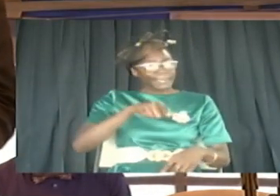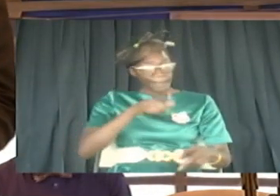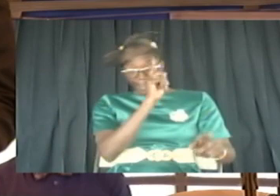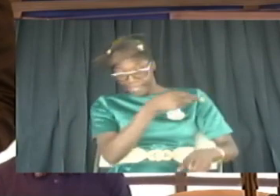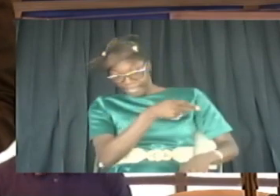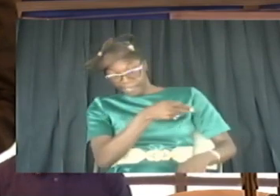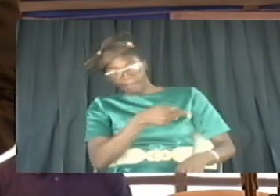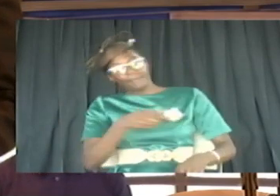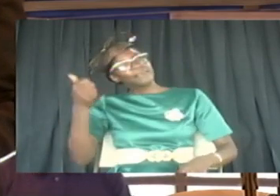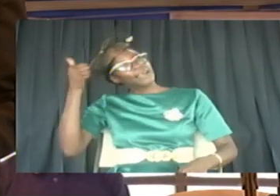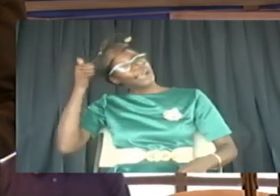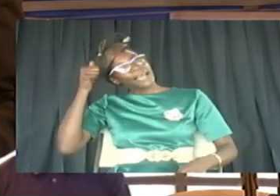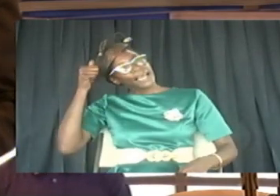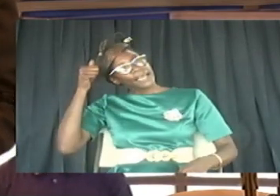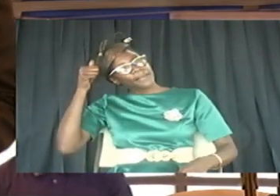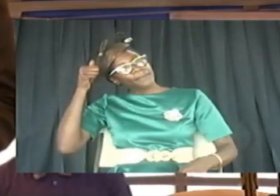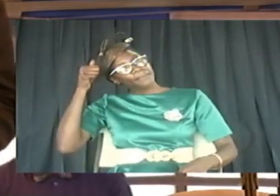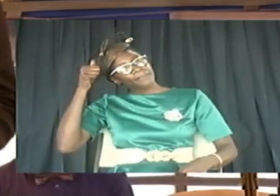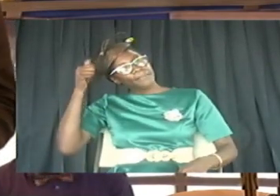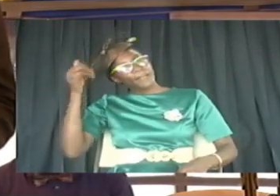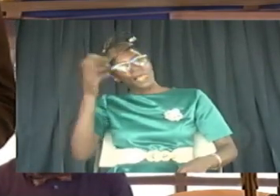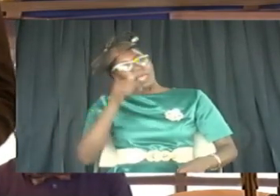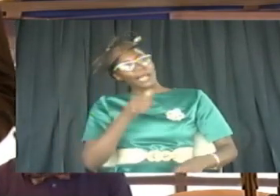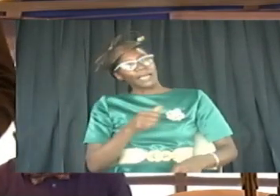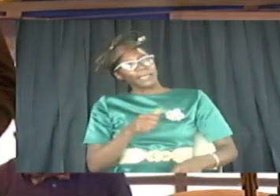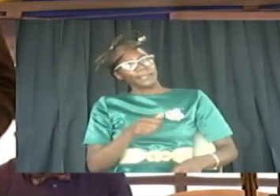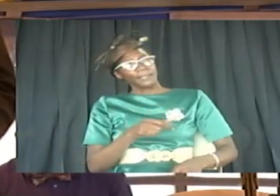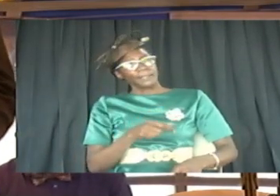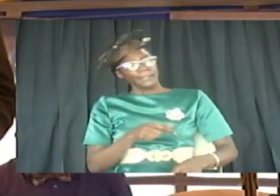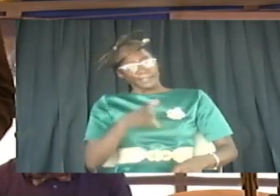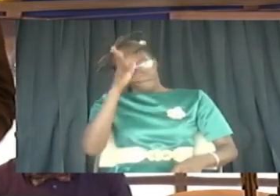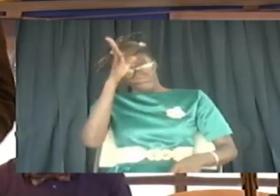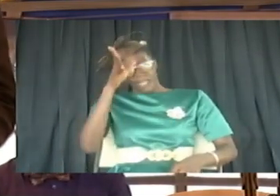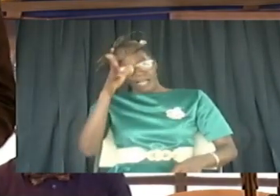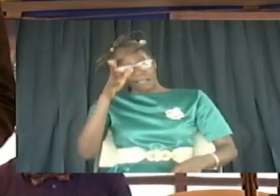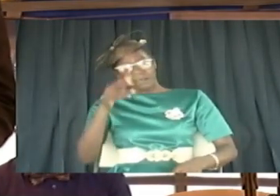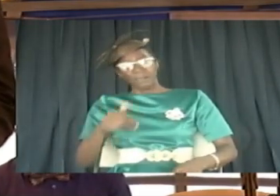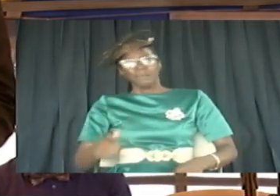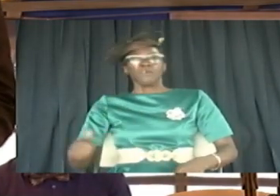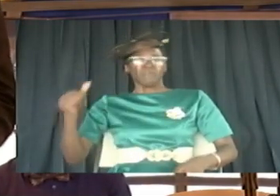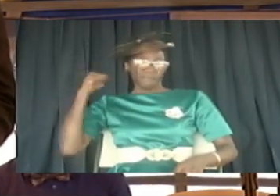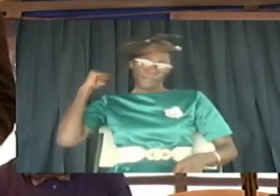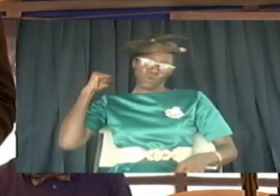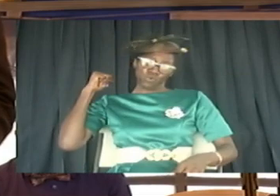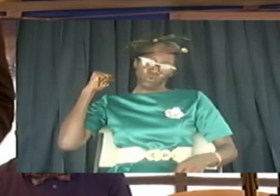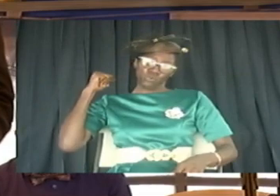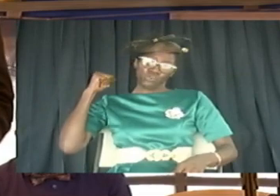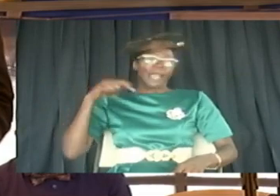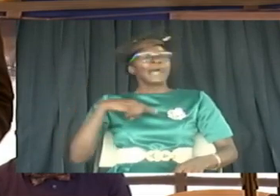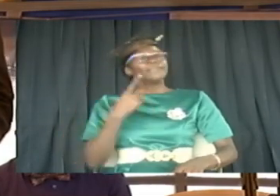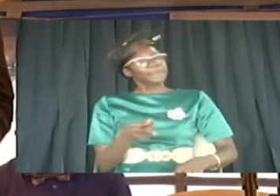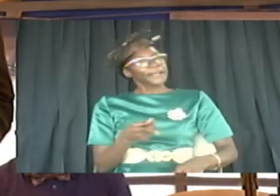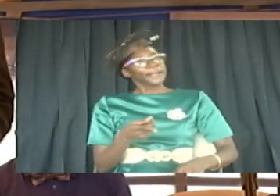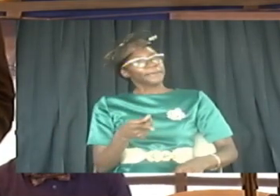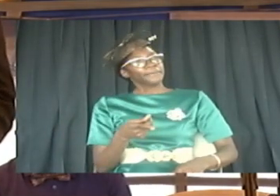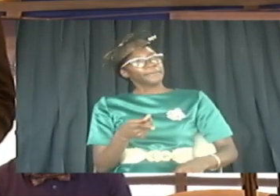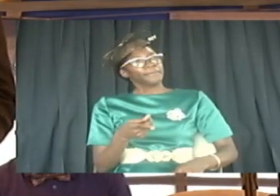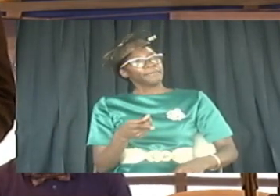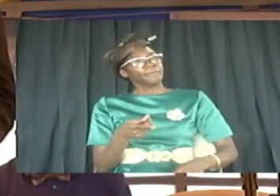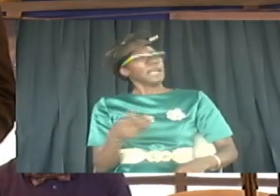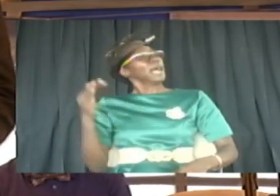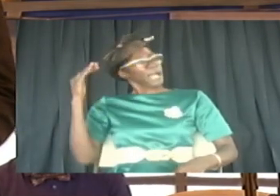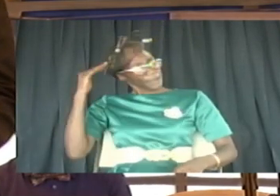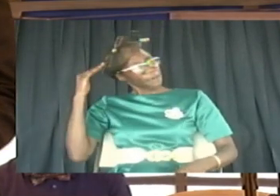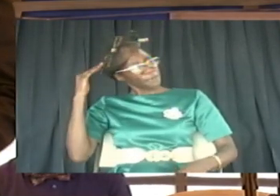And his father refused and said, I know